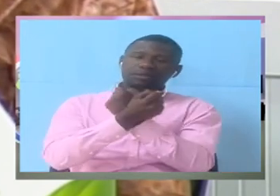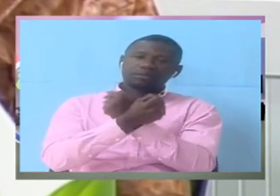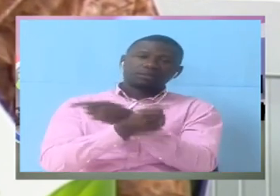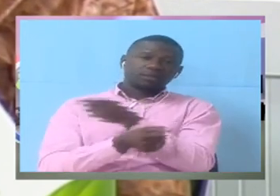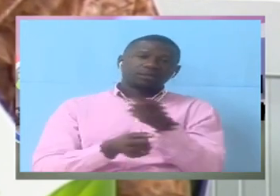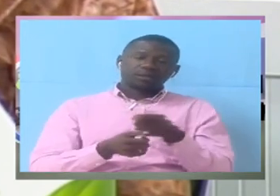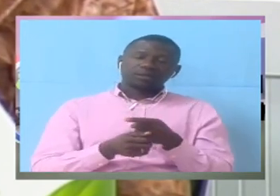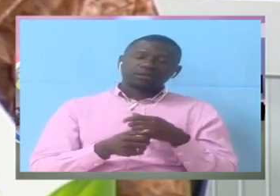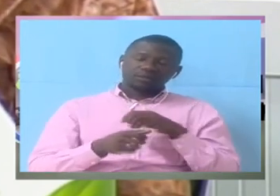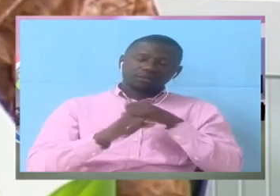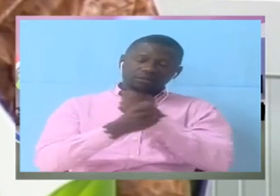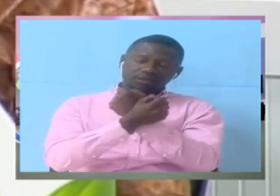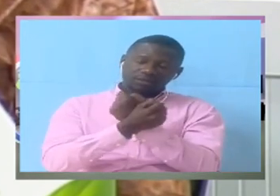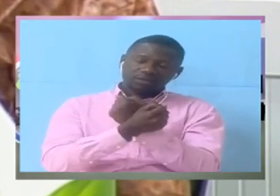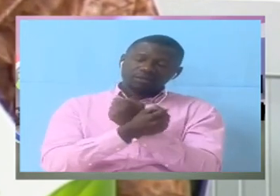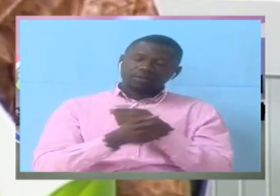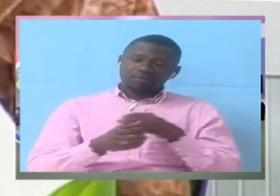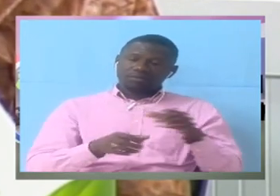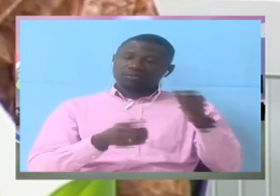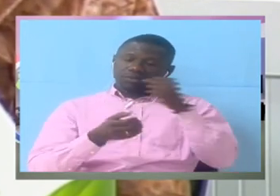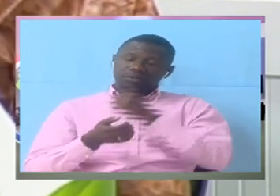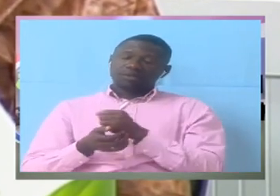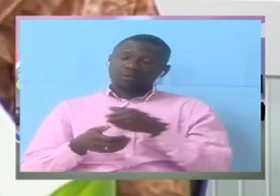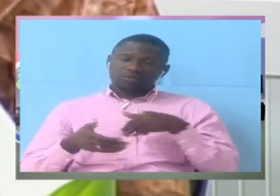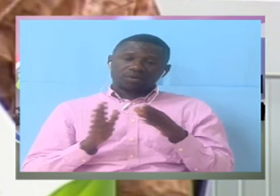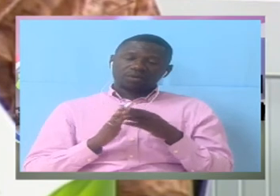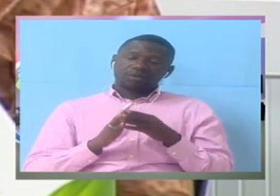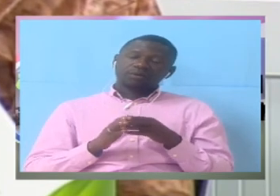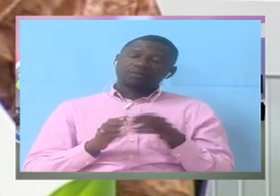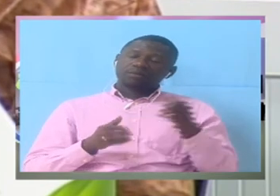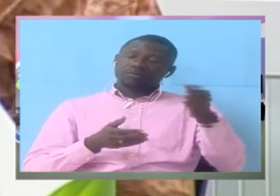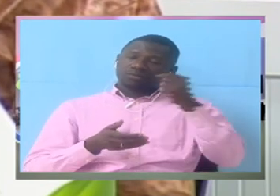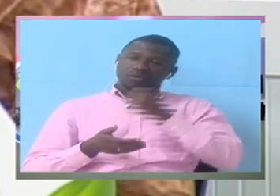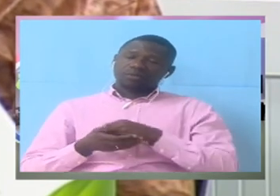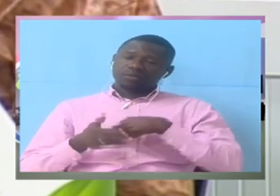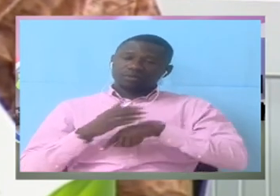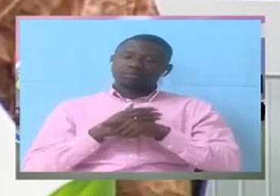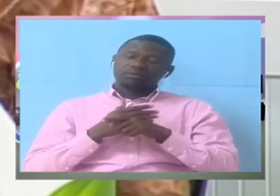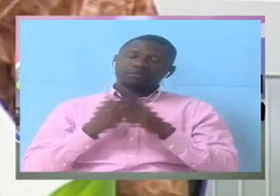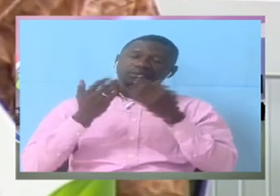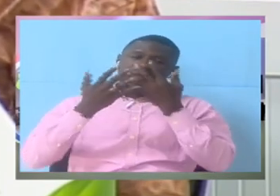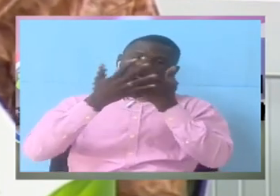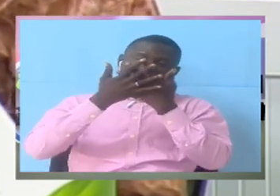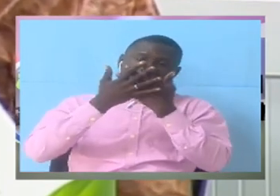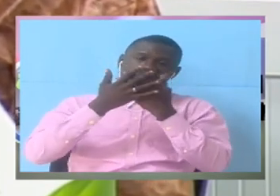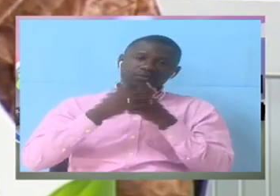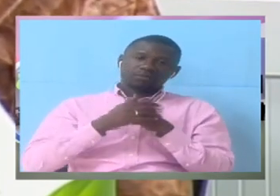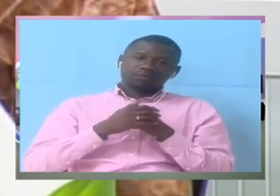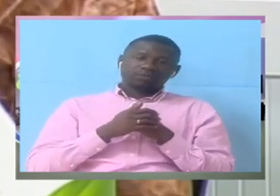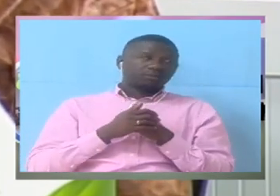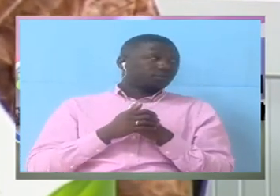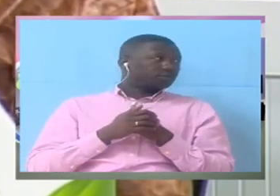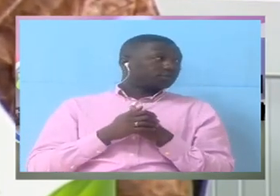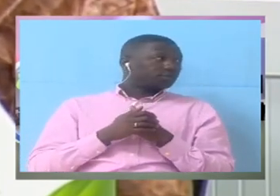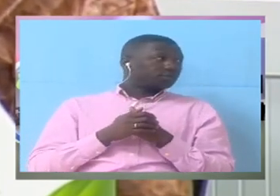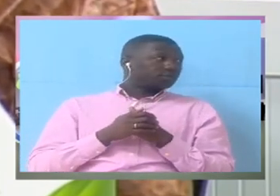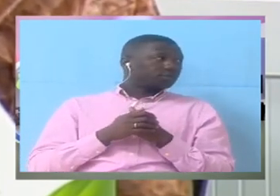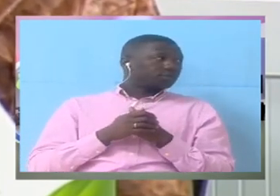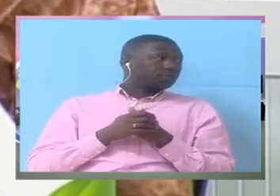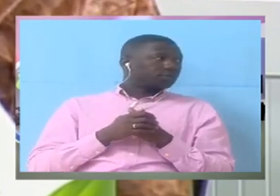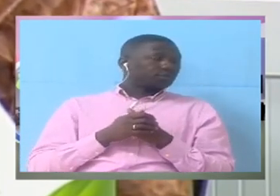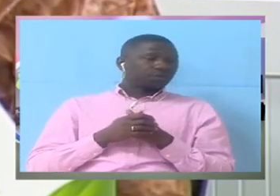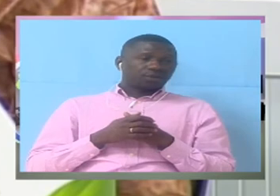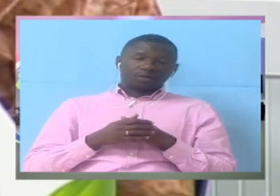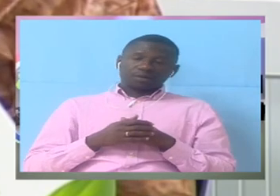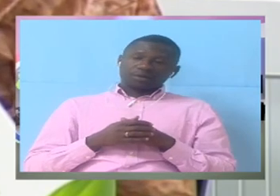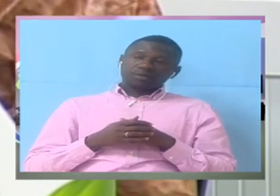chained them and brought them in that fashion up to Mile 2. But ala bon tola ala ni tonya fola tonya lam. But God always says with the